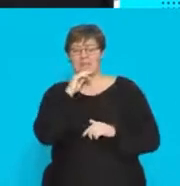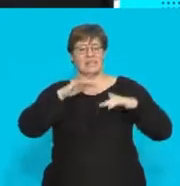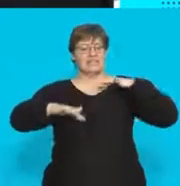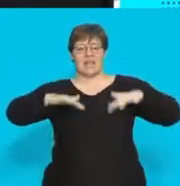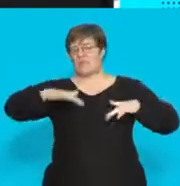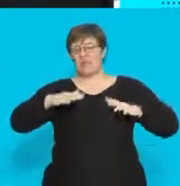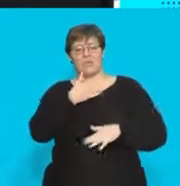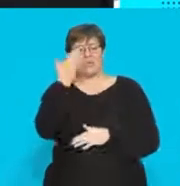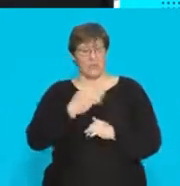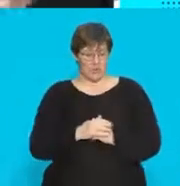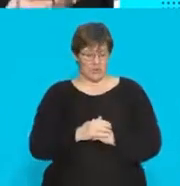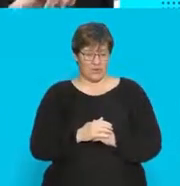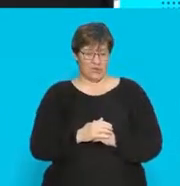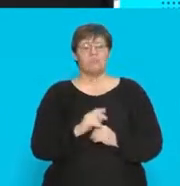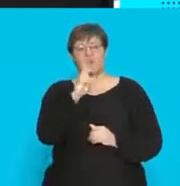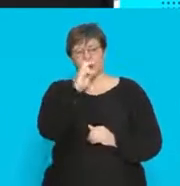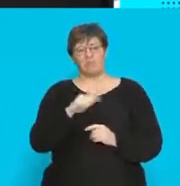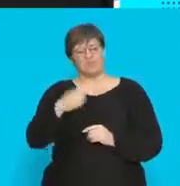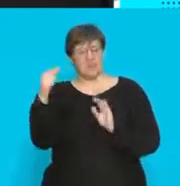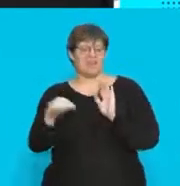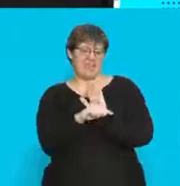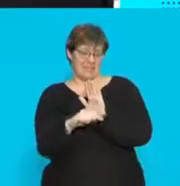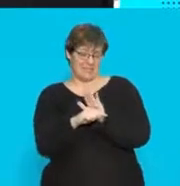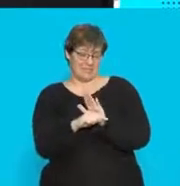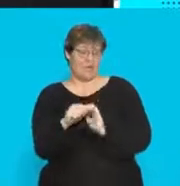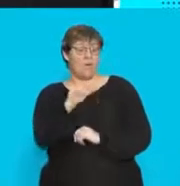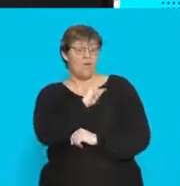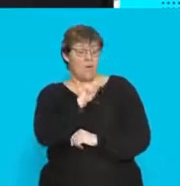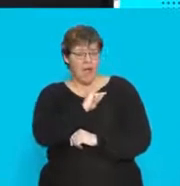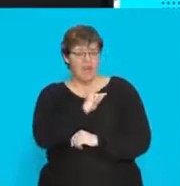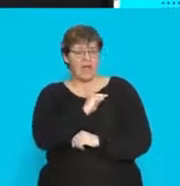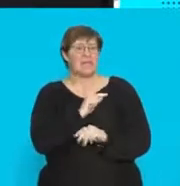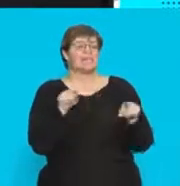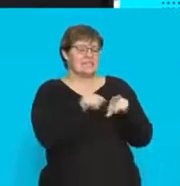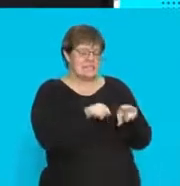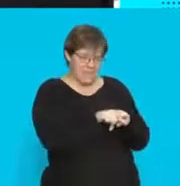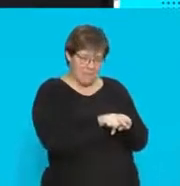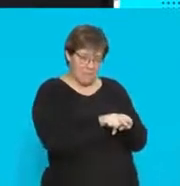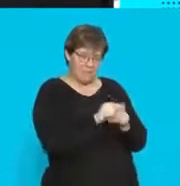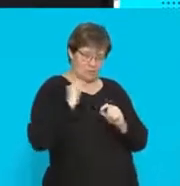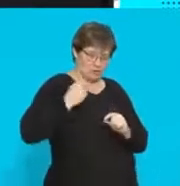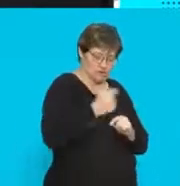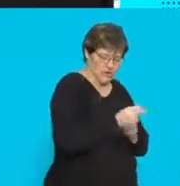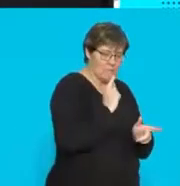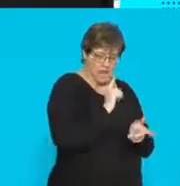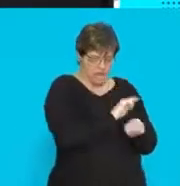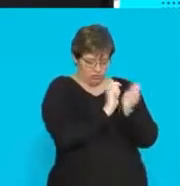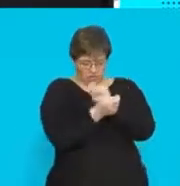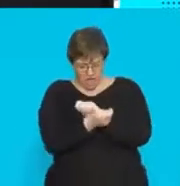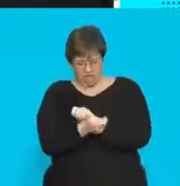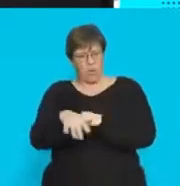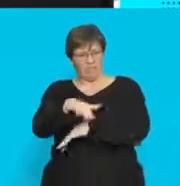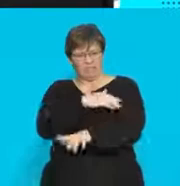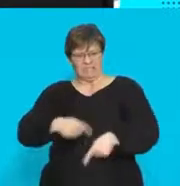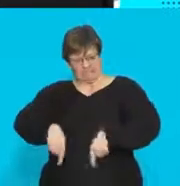unstable environment, and that we're going to look at as a disadvantage. Because it's got the same genes, it might not adapt. But if it's the